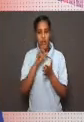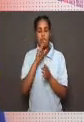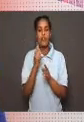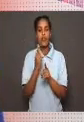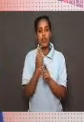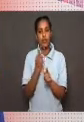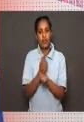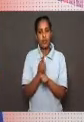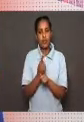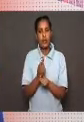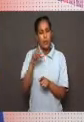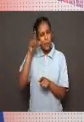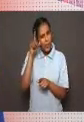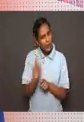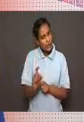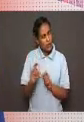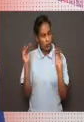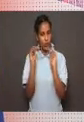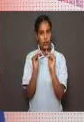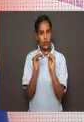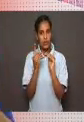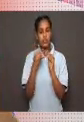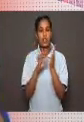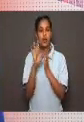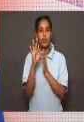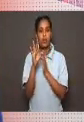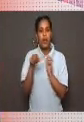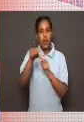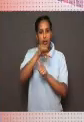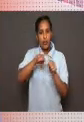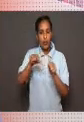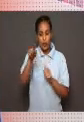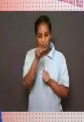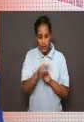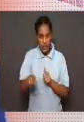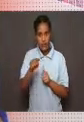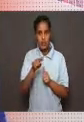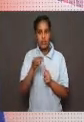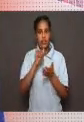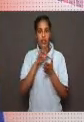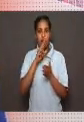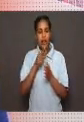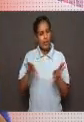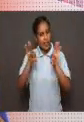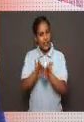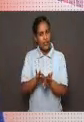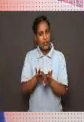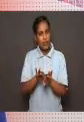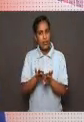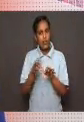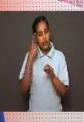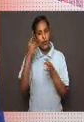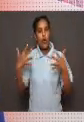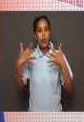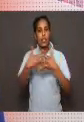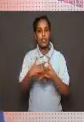formed must be equal to the number of atomic orbitals that are available for